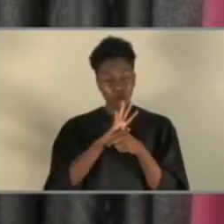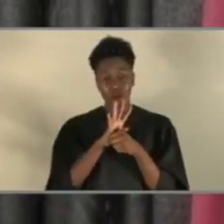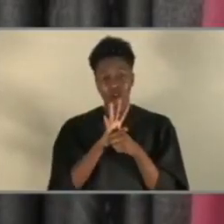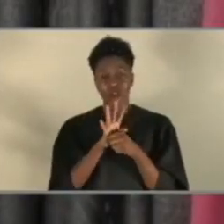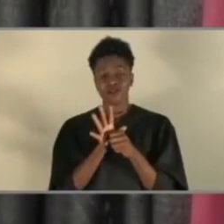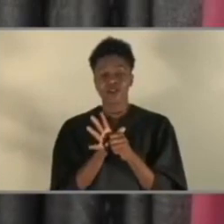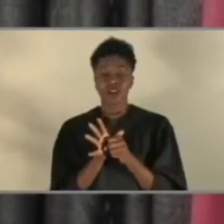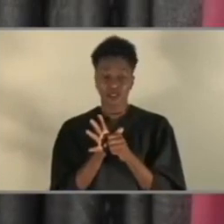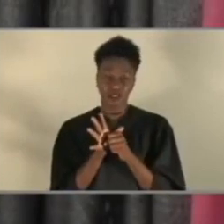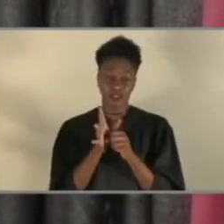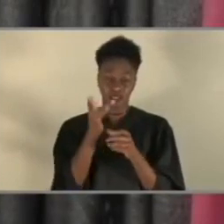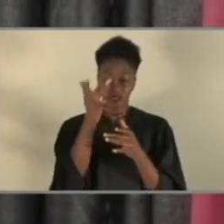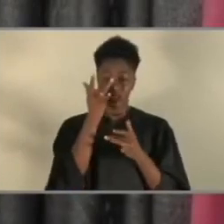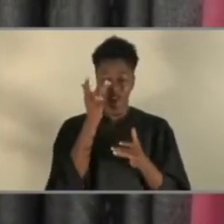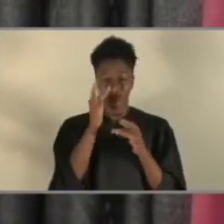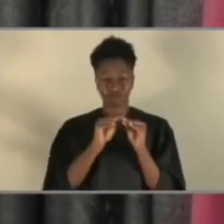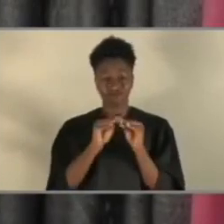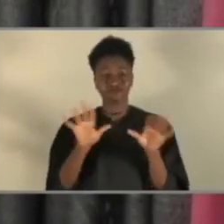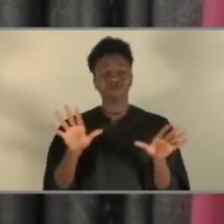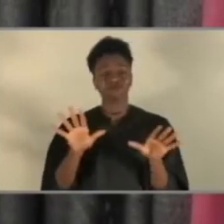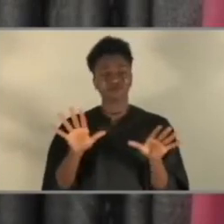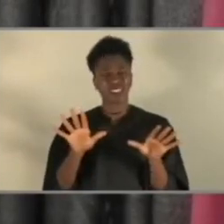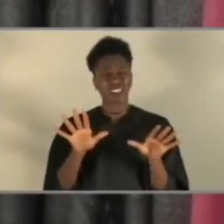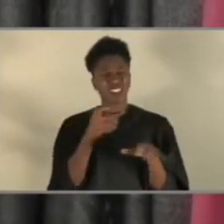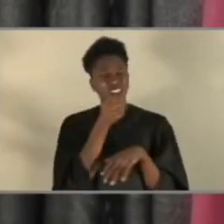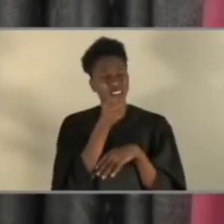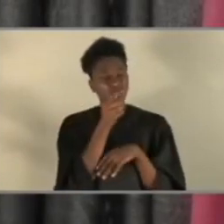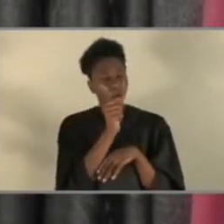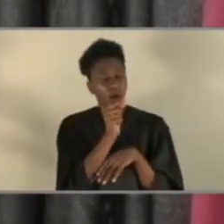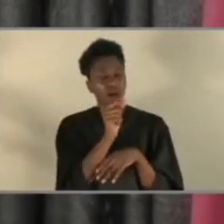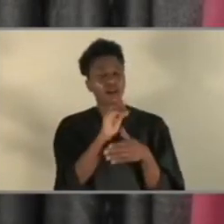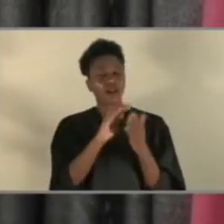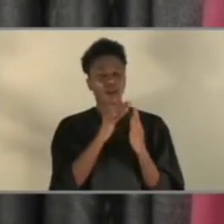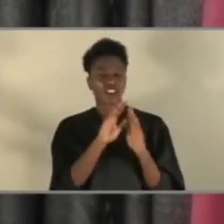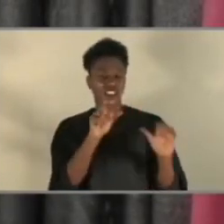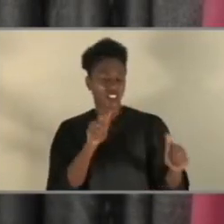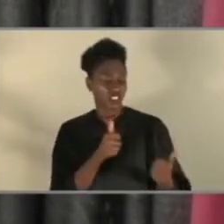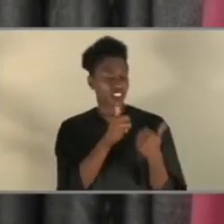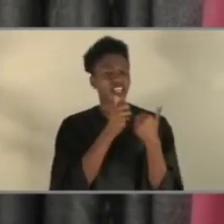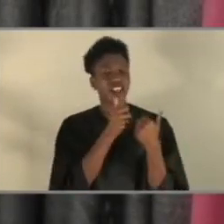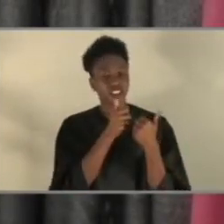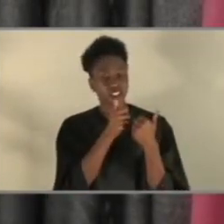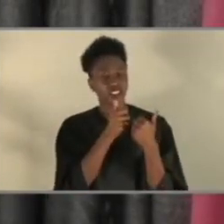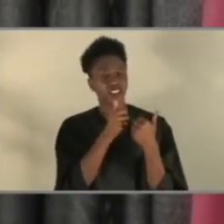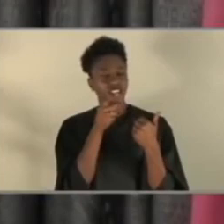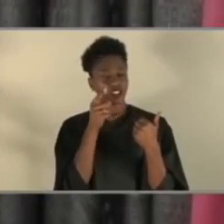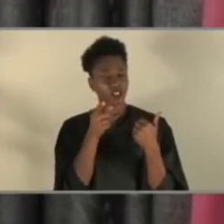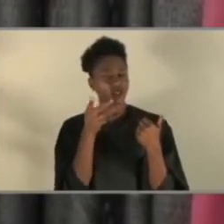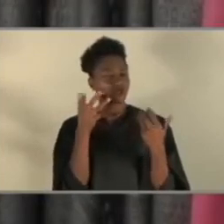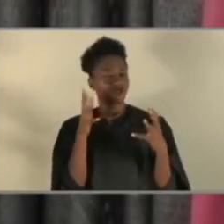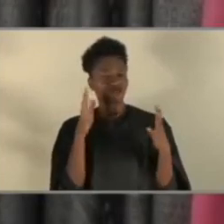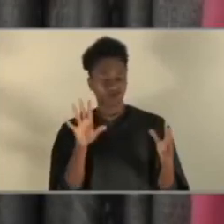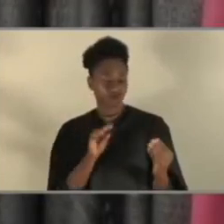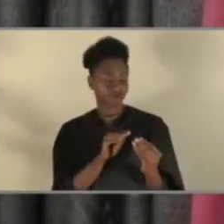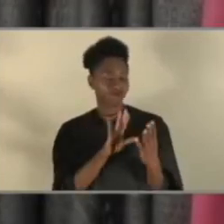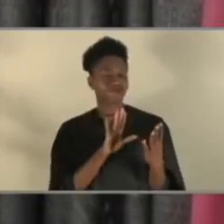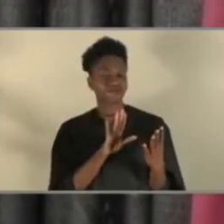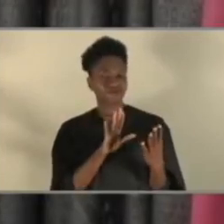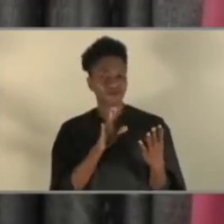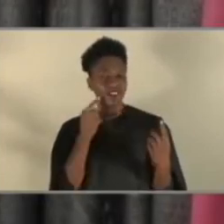minor compared to the many challenges and obstacles you have already faced and overcome throughout your